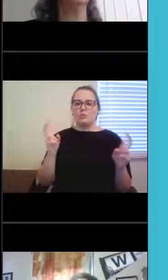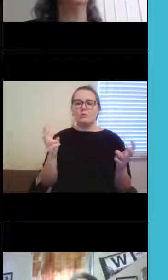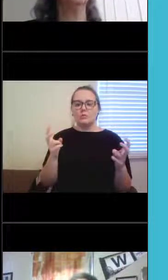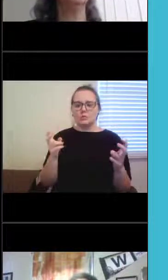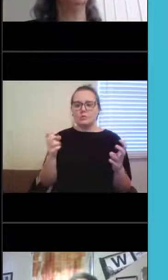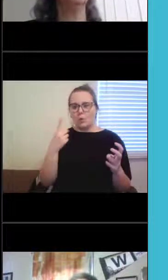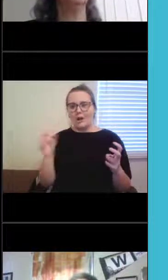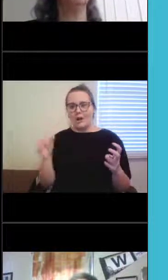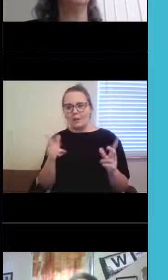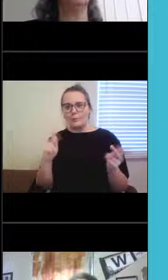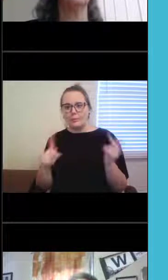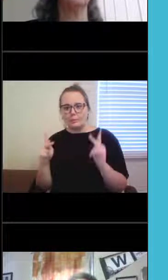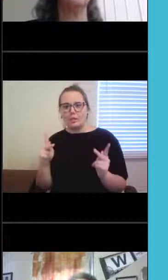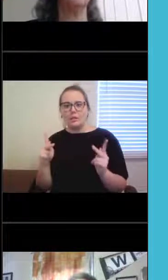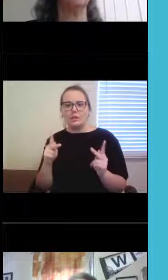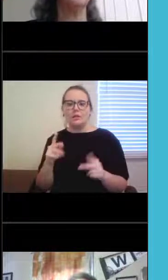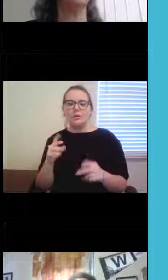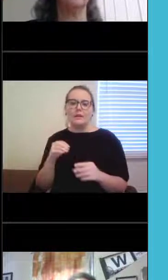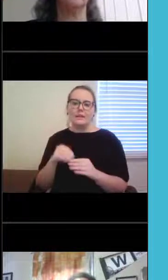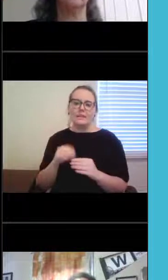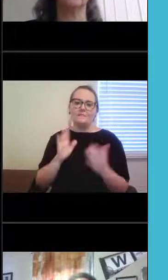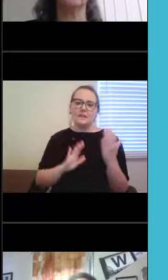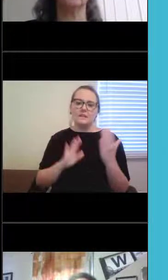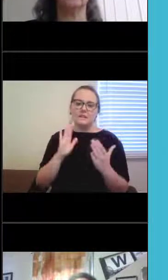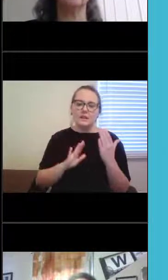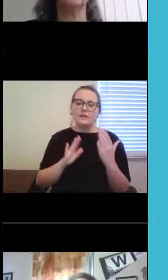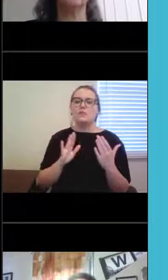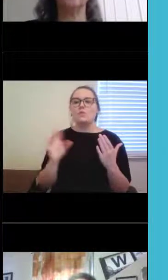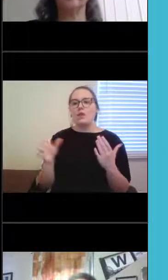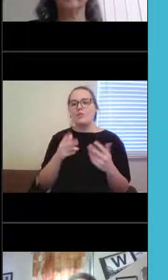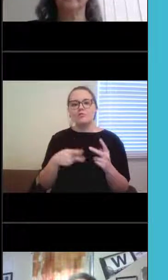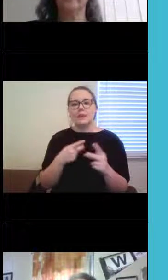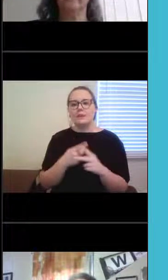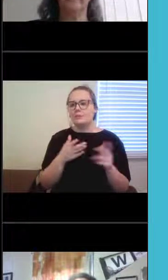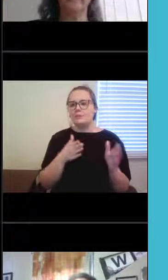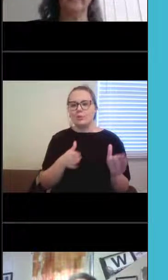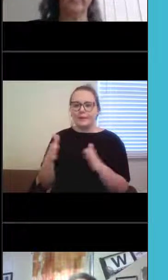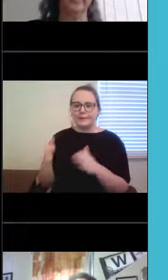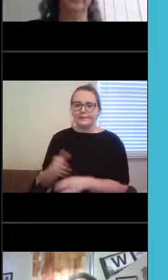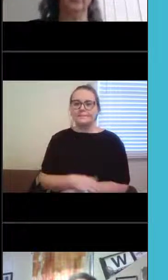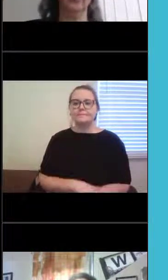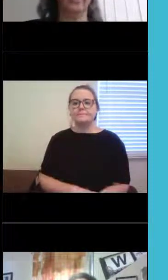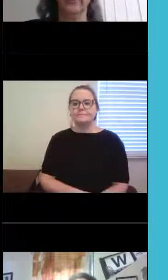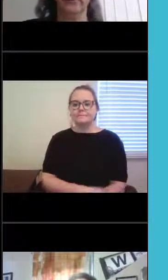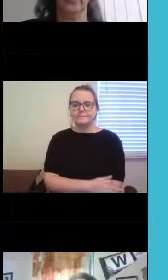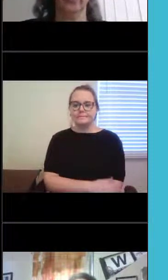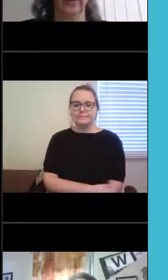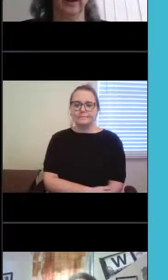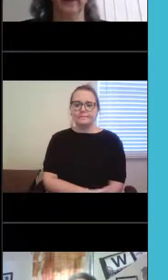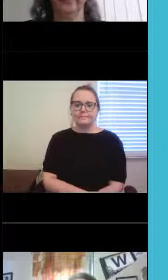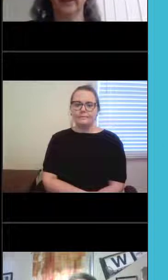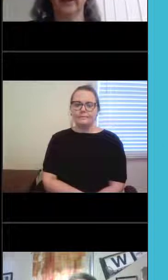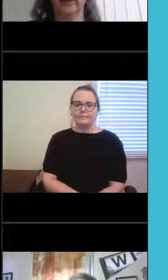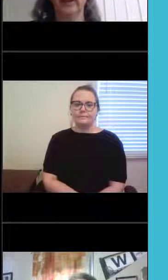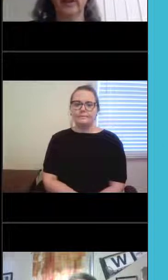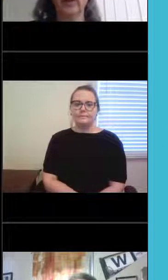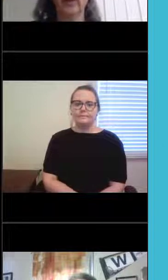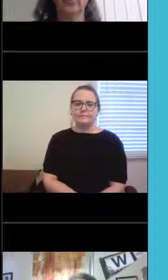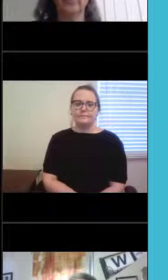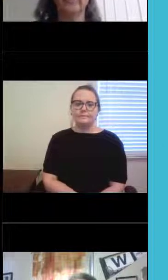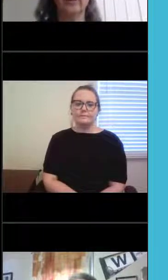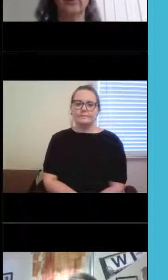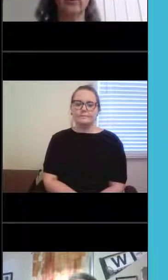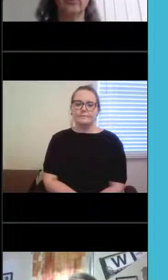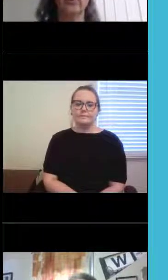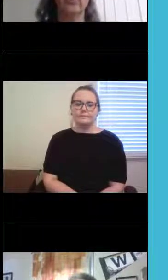people in the, kind of face-to-face or other kinds of ways that they've happened, prior to social media.